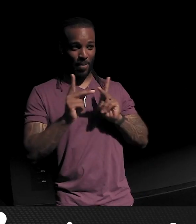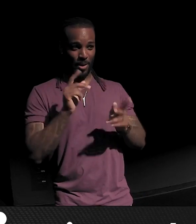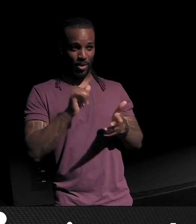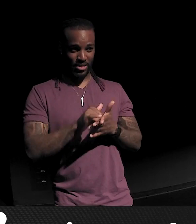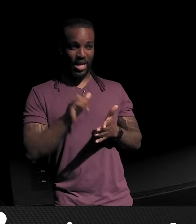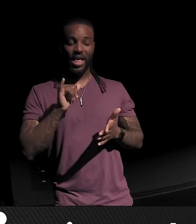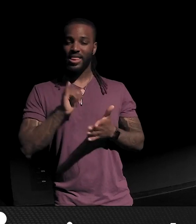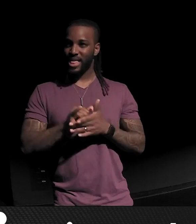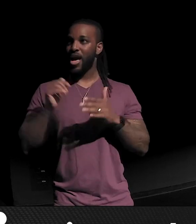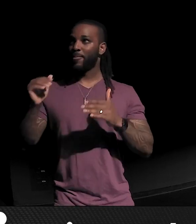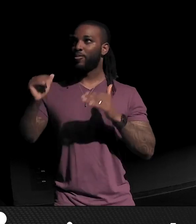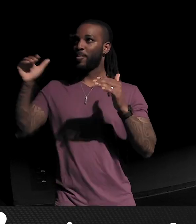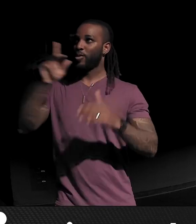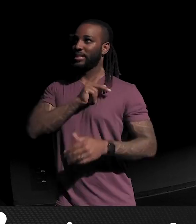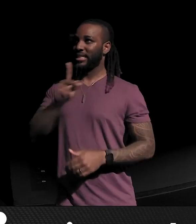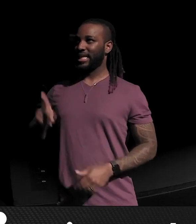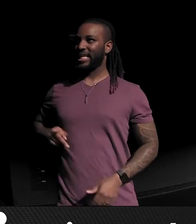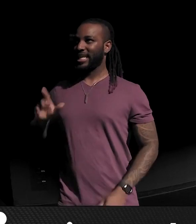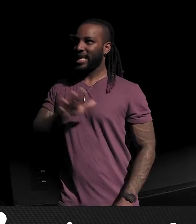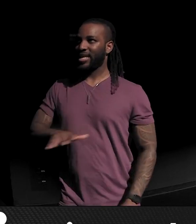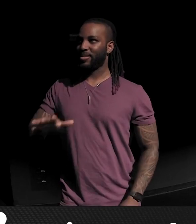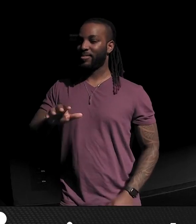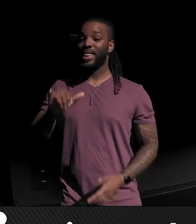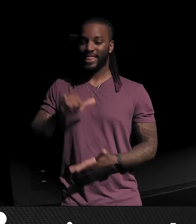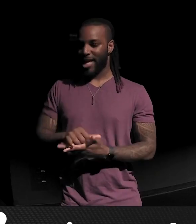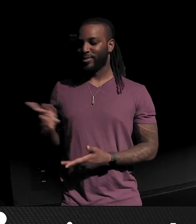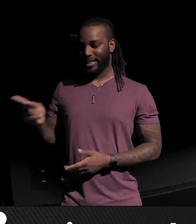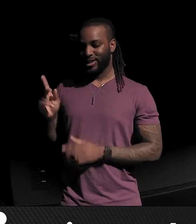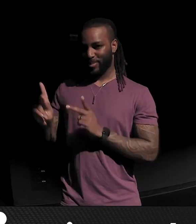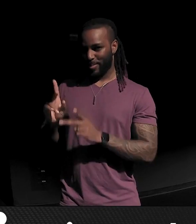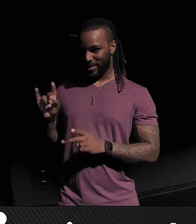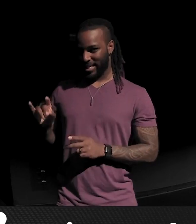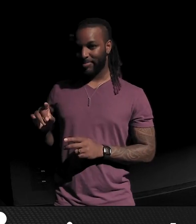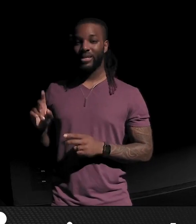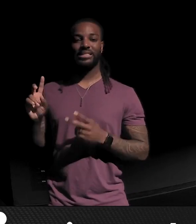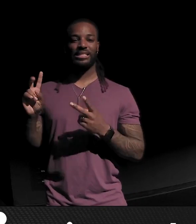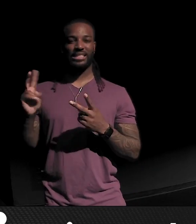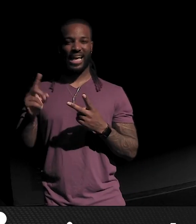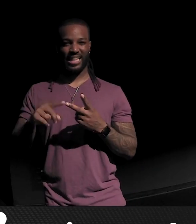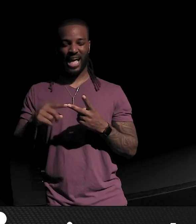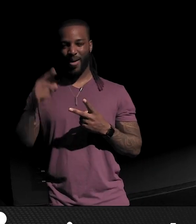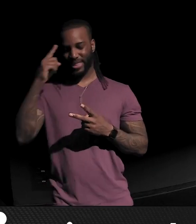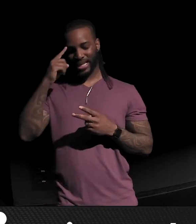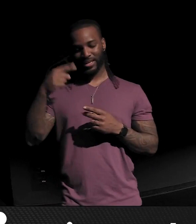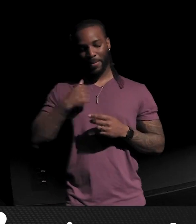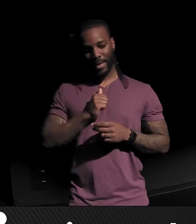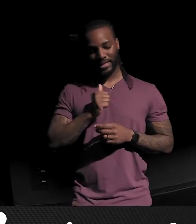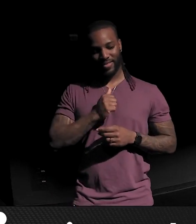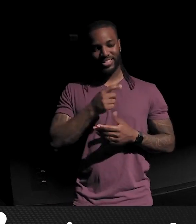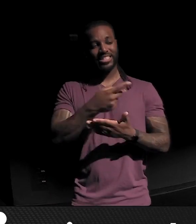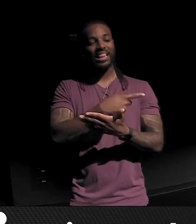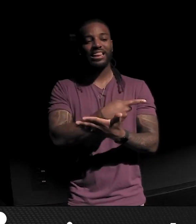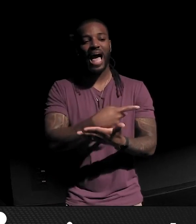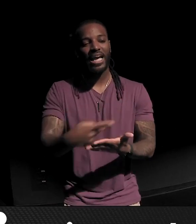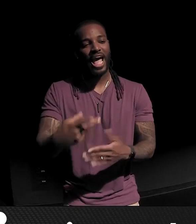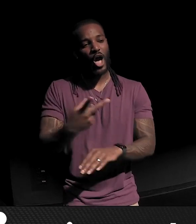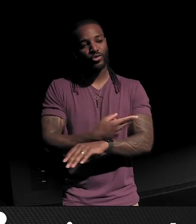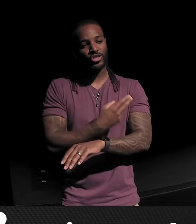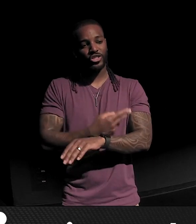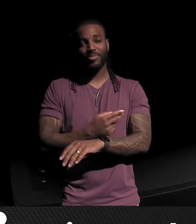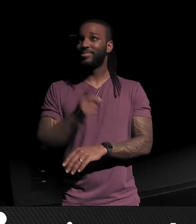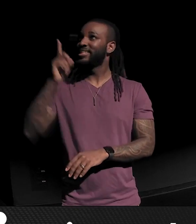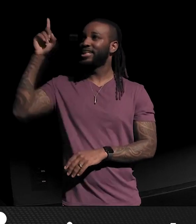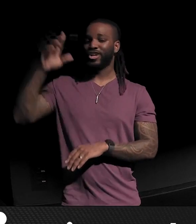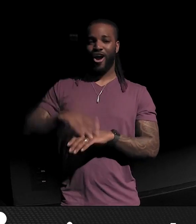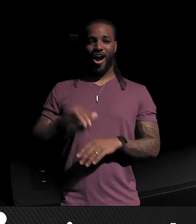about here. That's exactly what these guys did. But secondly, I'm thinking to myself, lie down, sheep. He's on it. He cares about